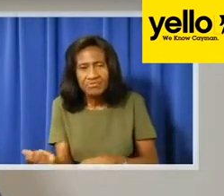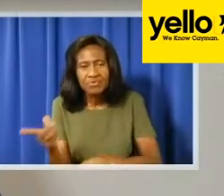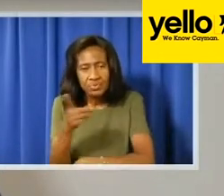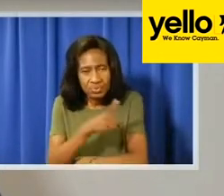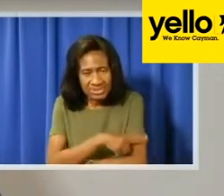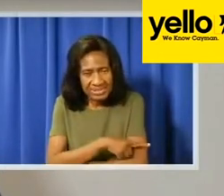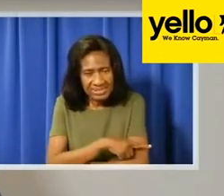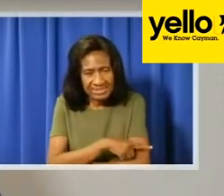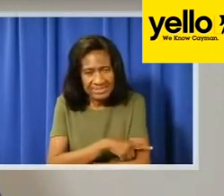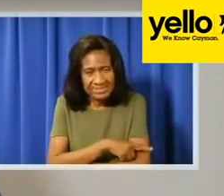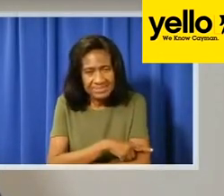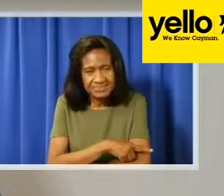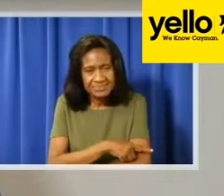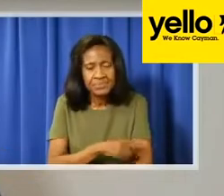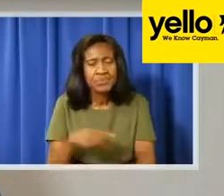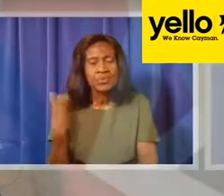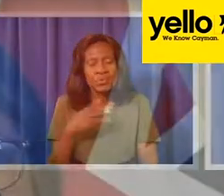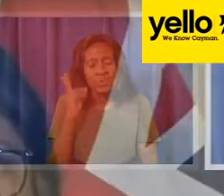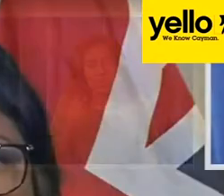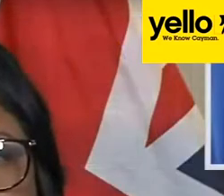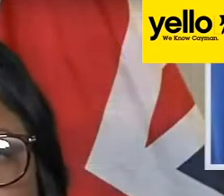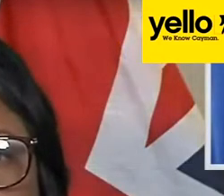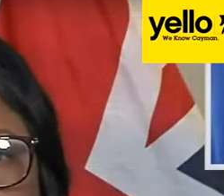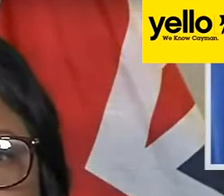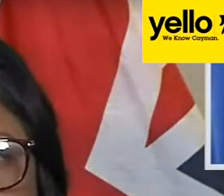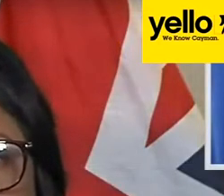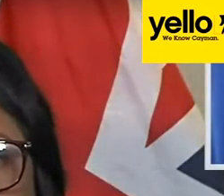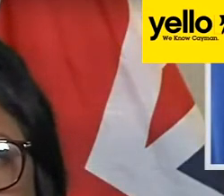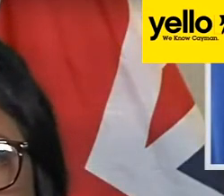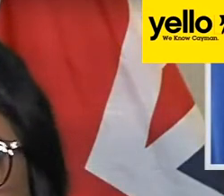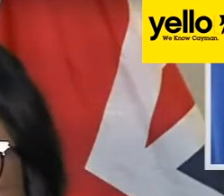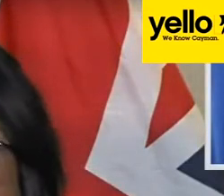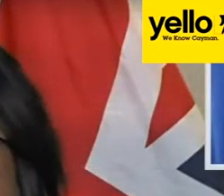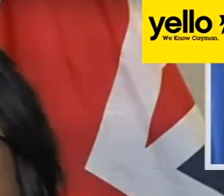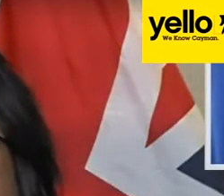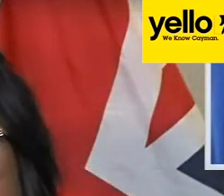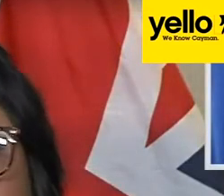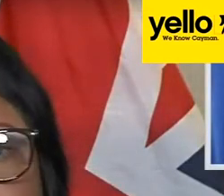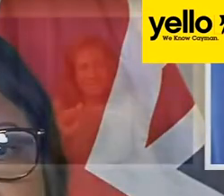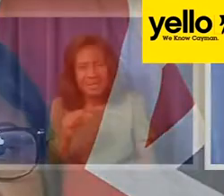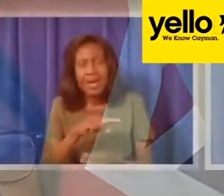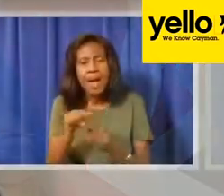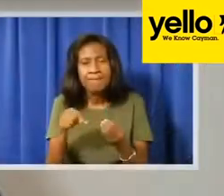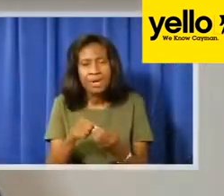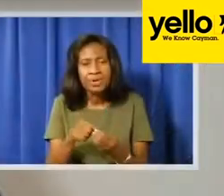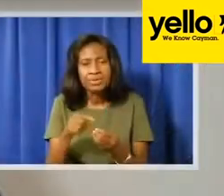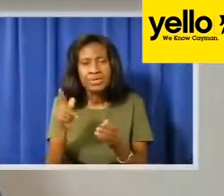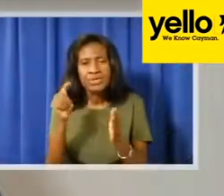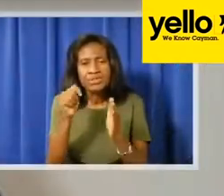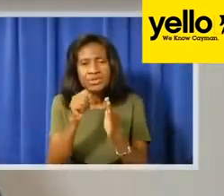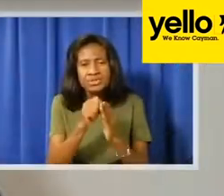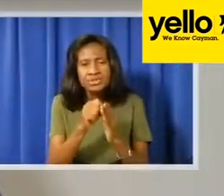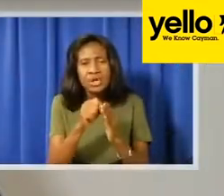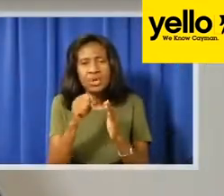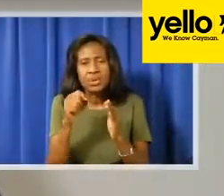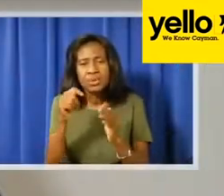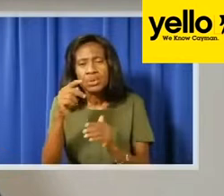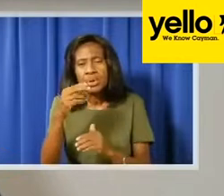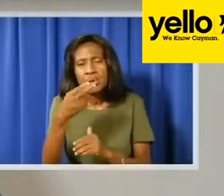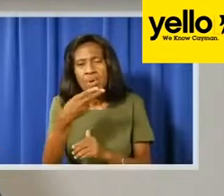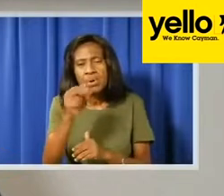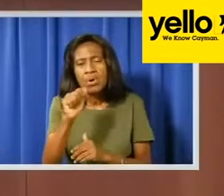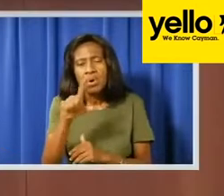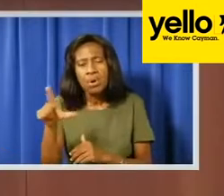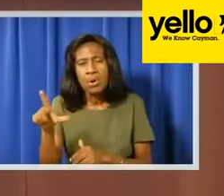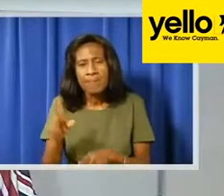media informed of these possible town hall meetings as best as we can. Okay, great. Can I just Wendy, if I could just... I've got